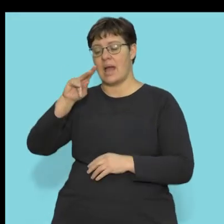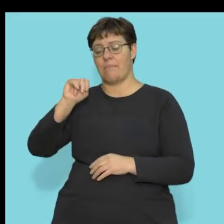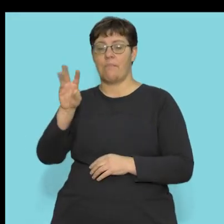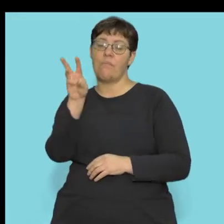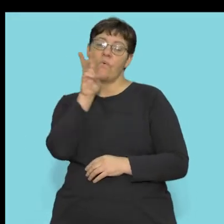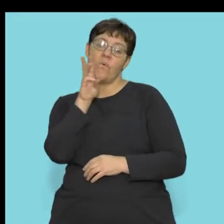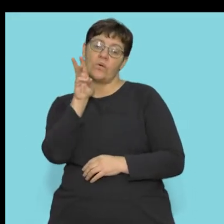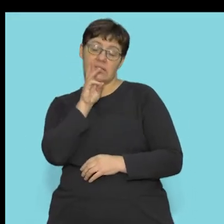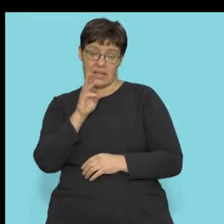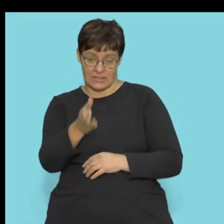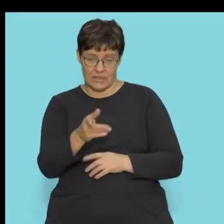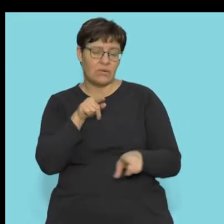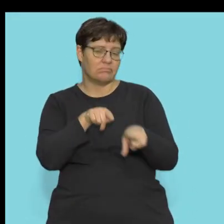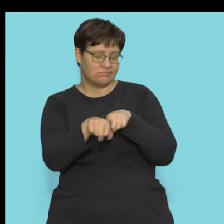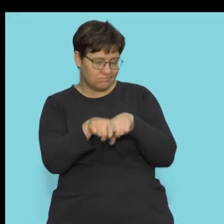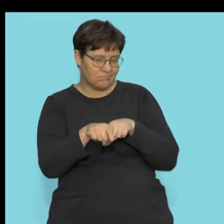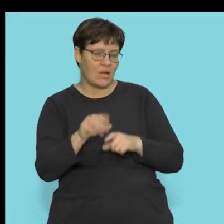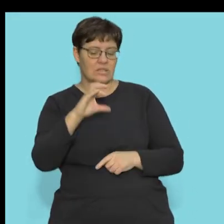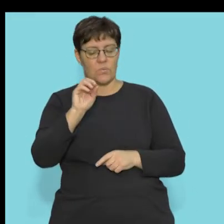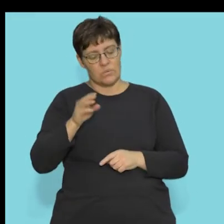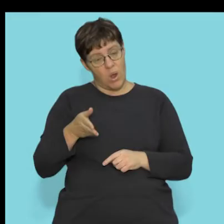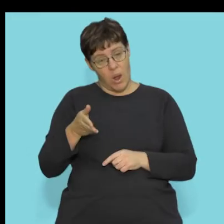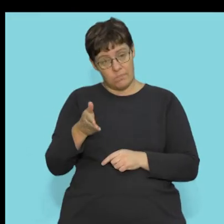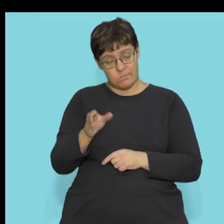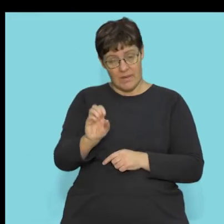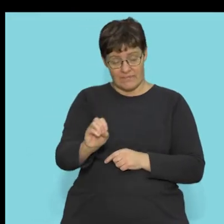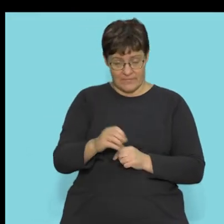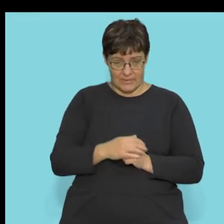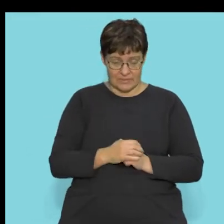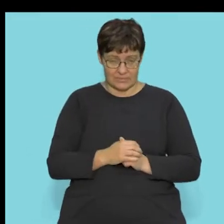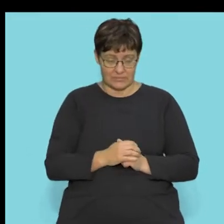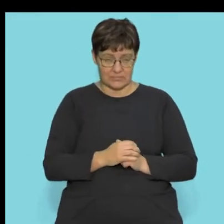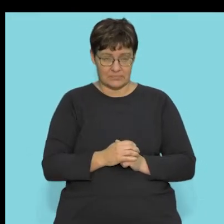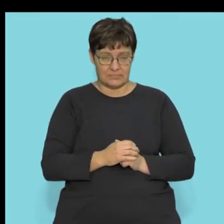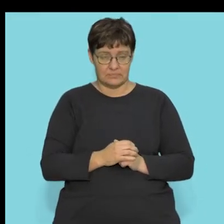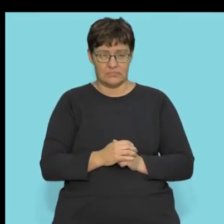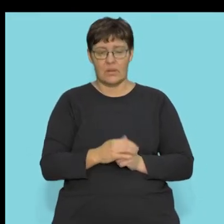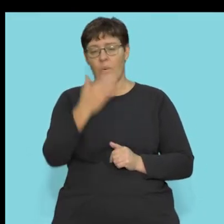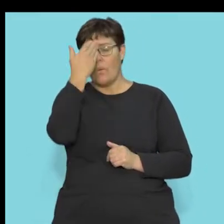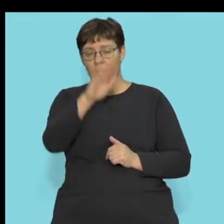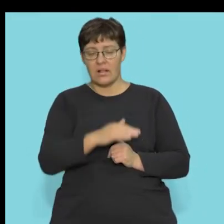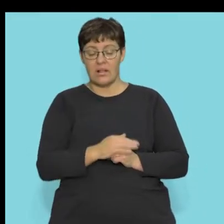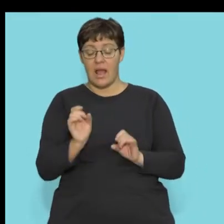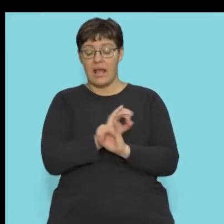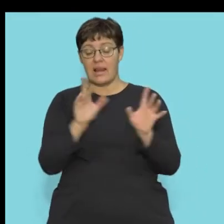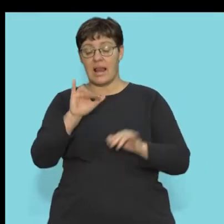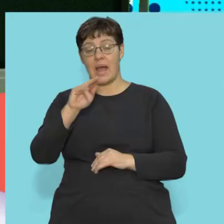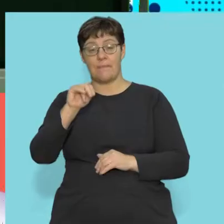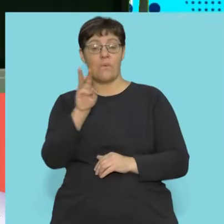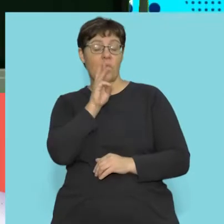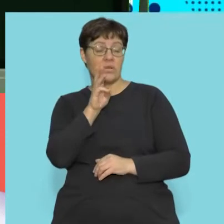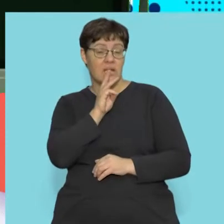used to convert or to test for the presence of carbon dioxide, and that is clear lime water. And we know that clear lime